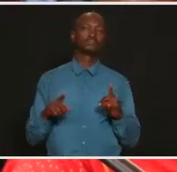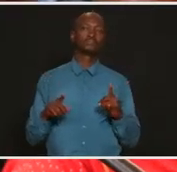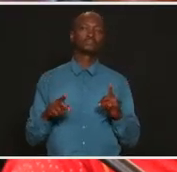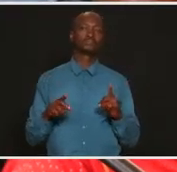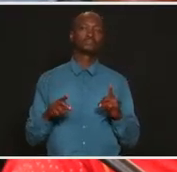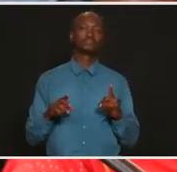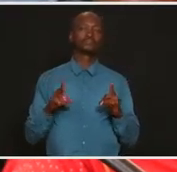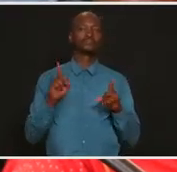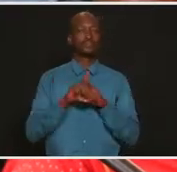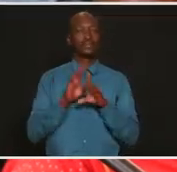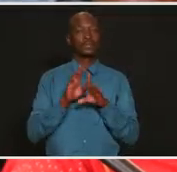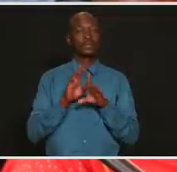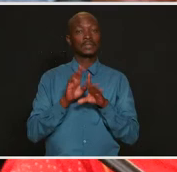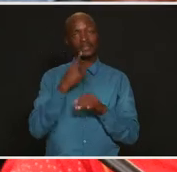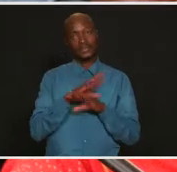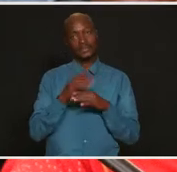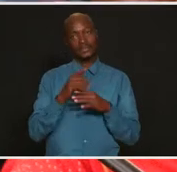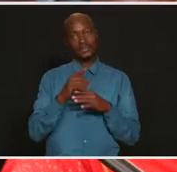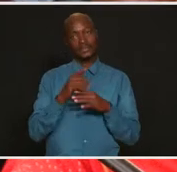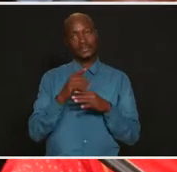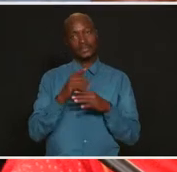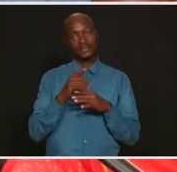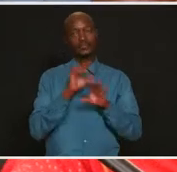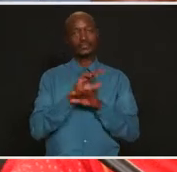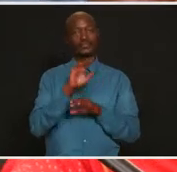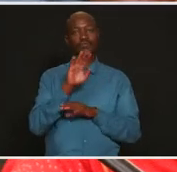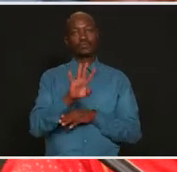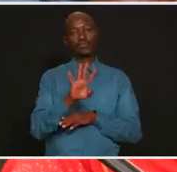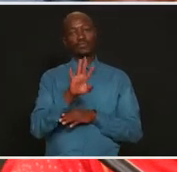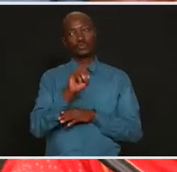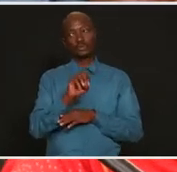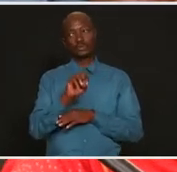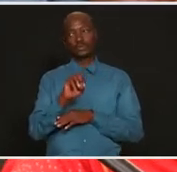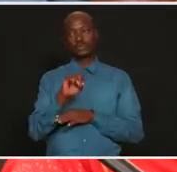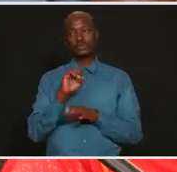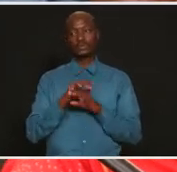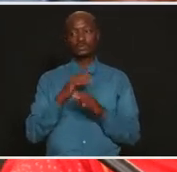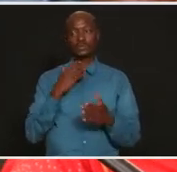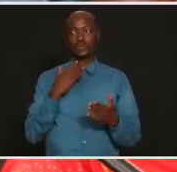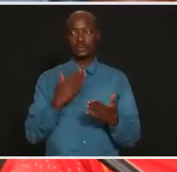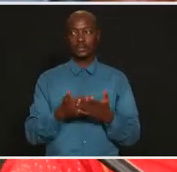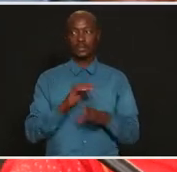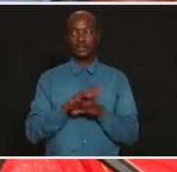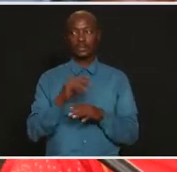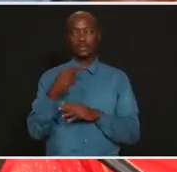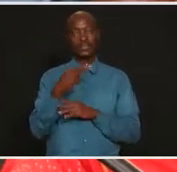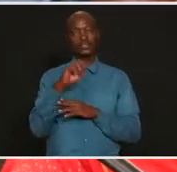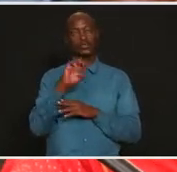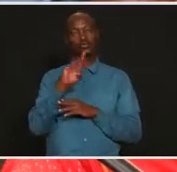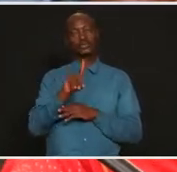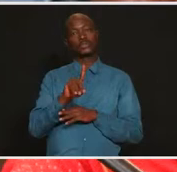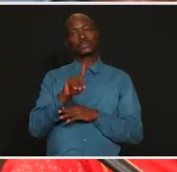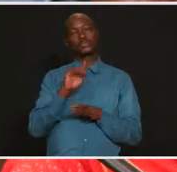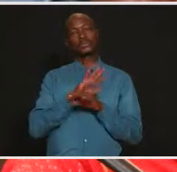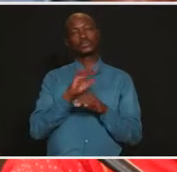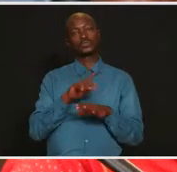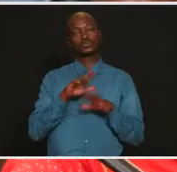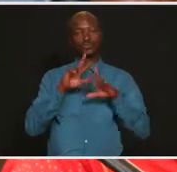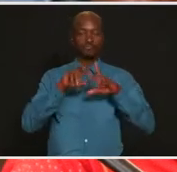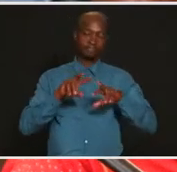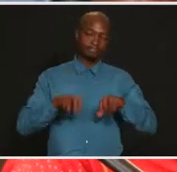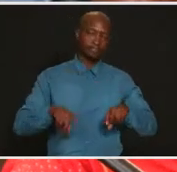as mentioned in plot plus 14 enabling the hods to